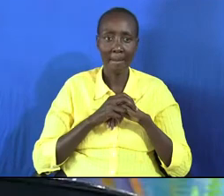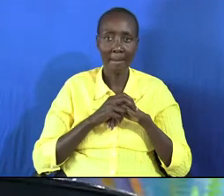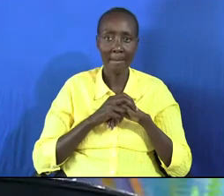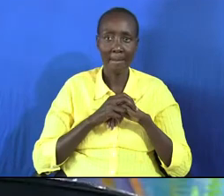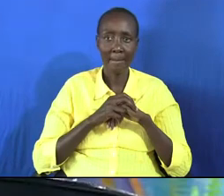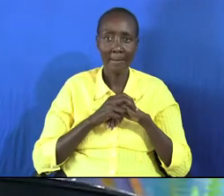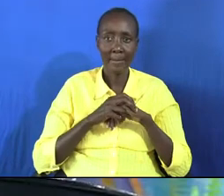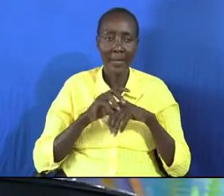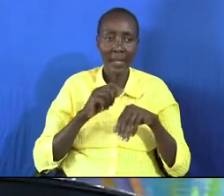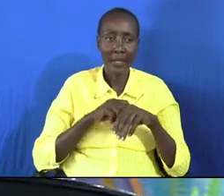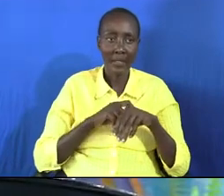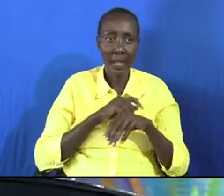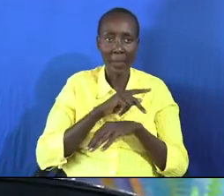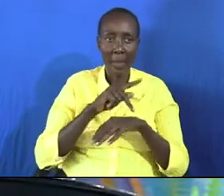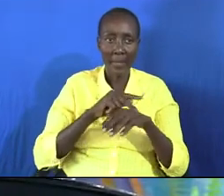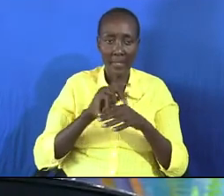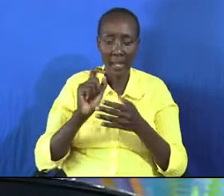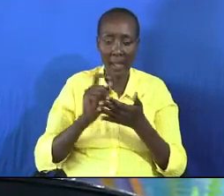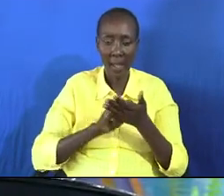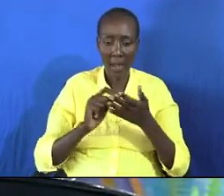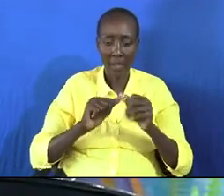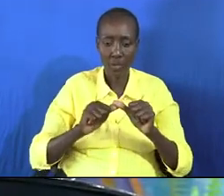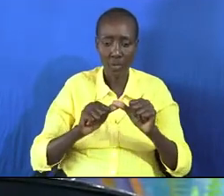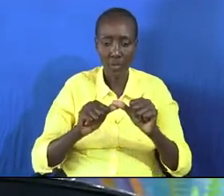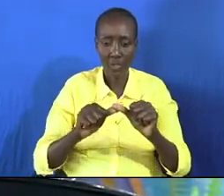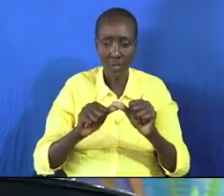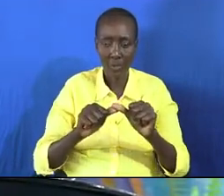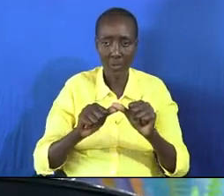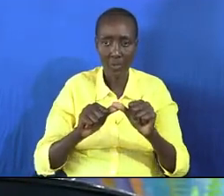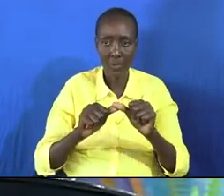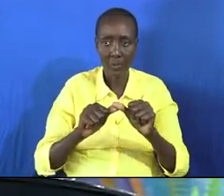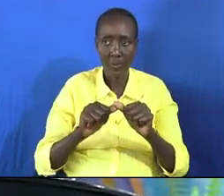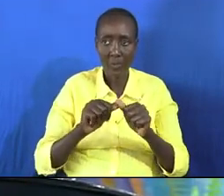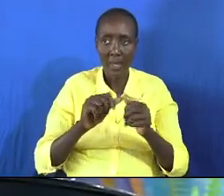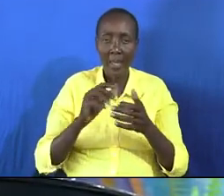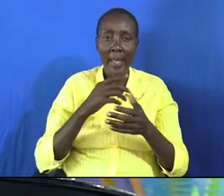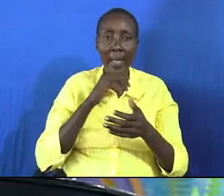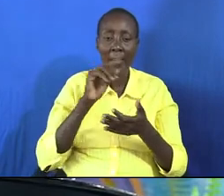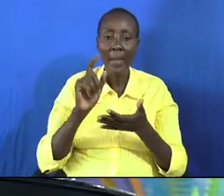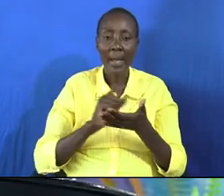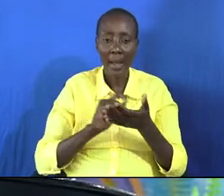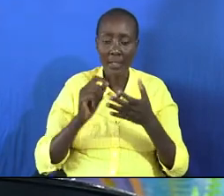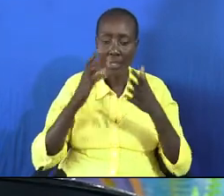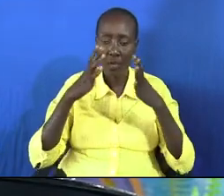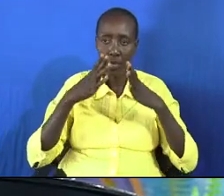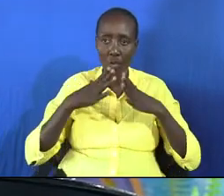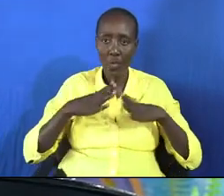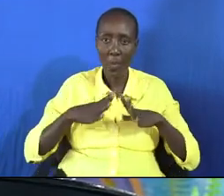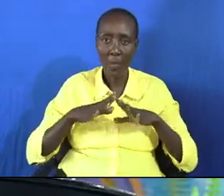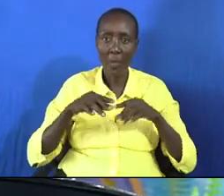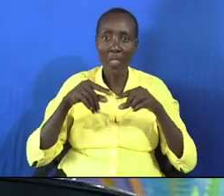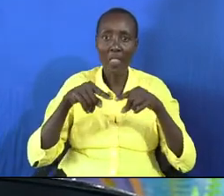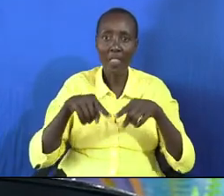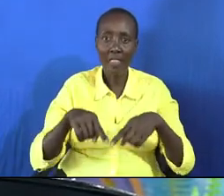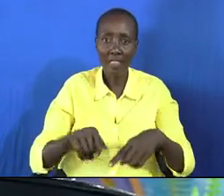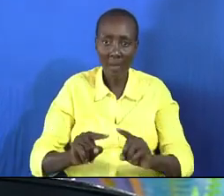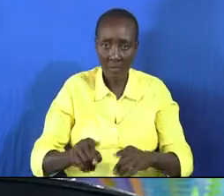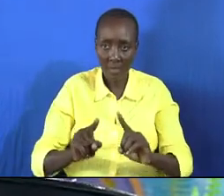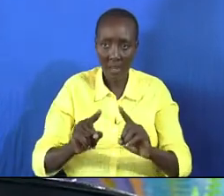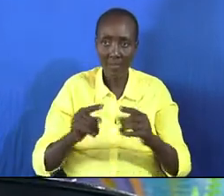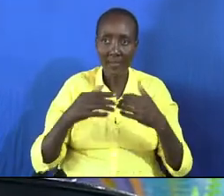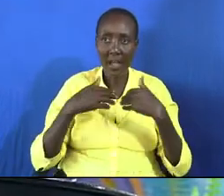And when Peter is writing, he's like writing to those people who have obtained